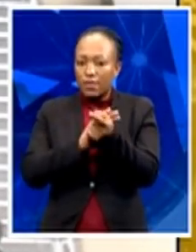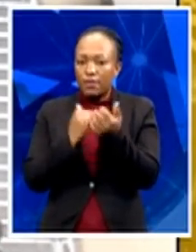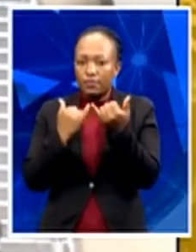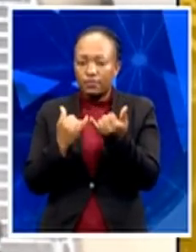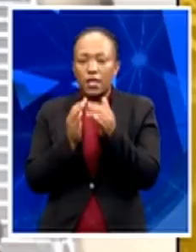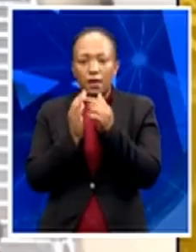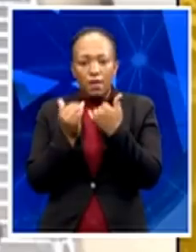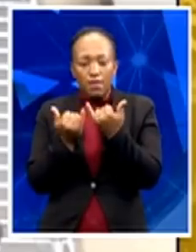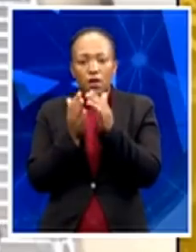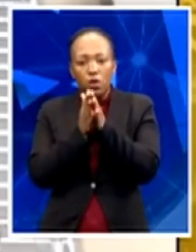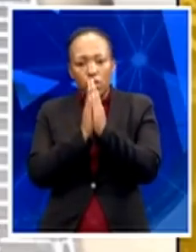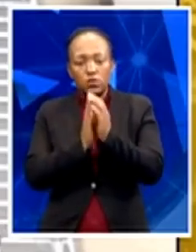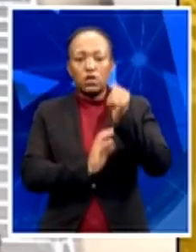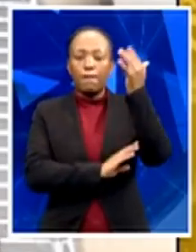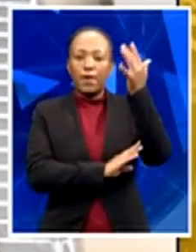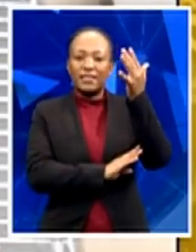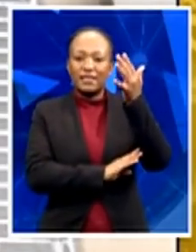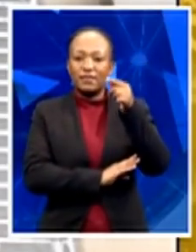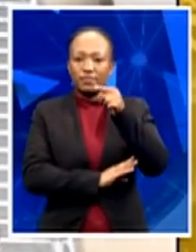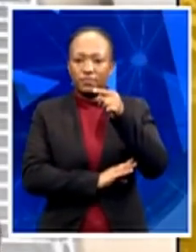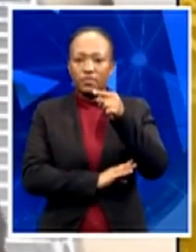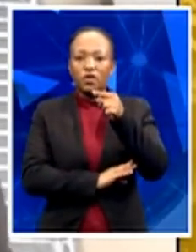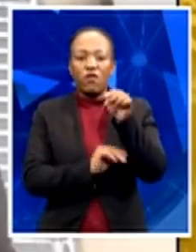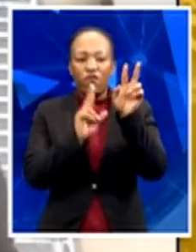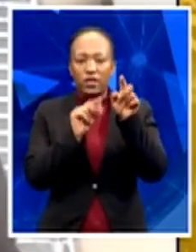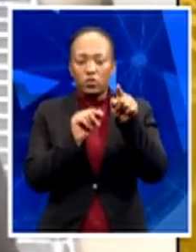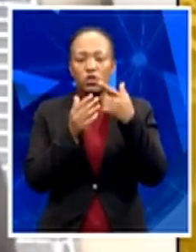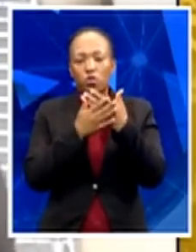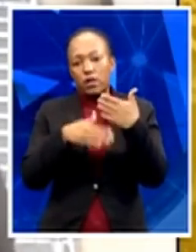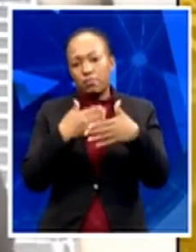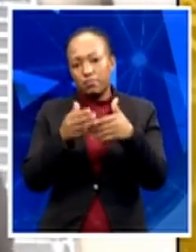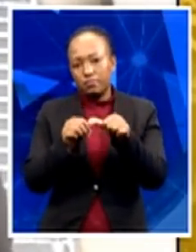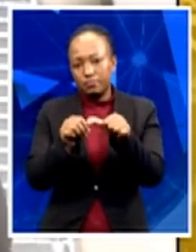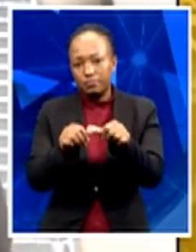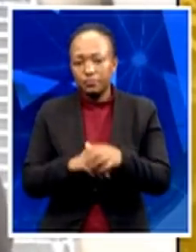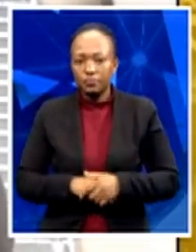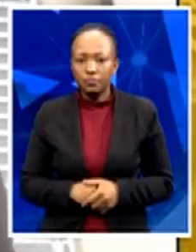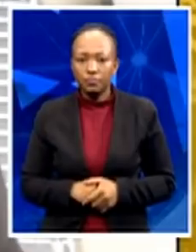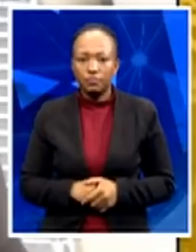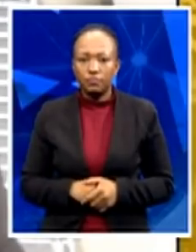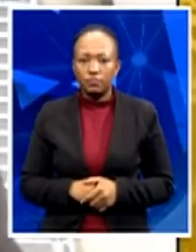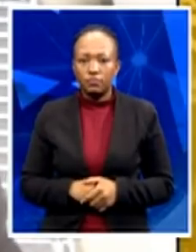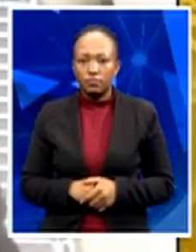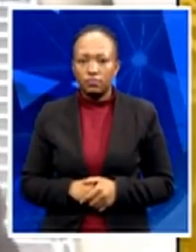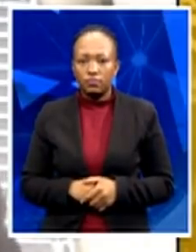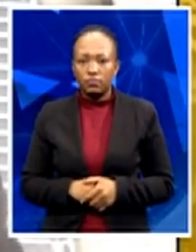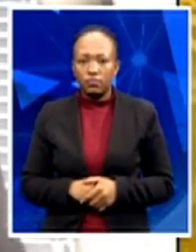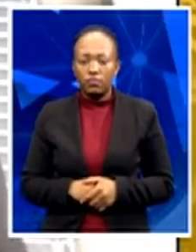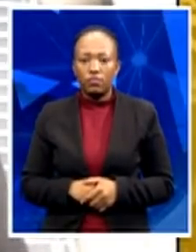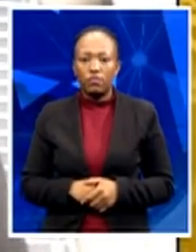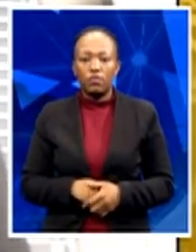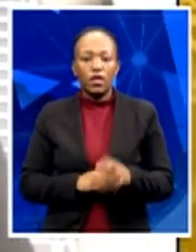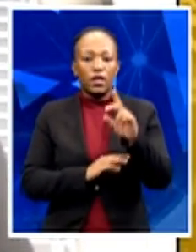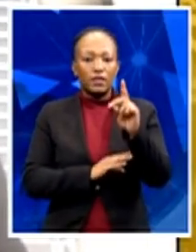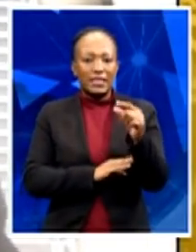received on this matter and then we proceed. And I would like the DG to start, Chair, through you, with the